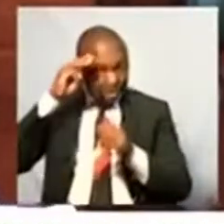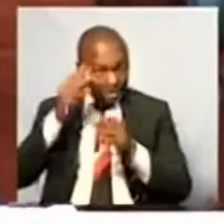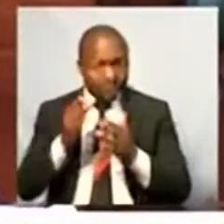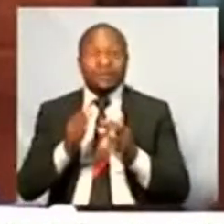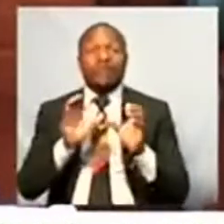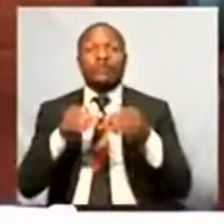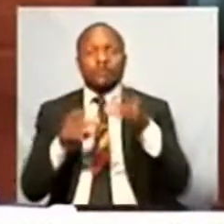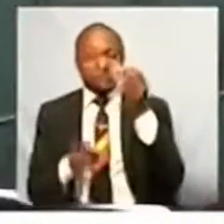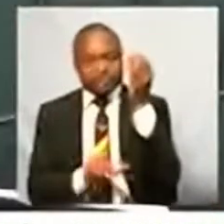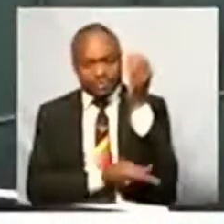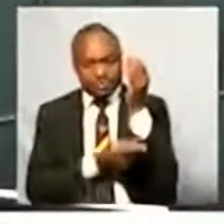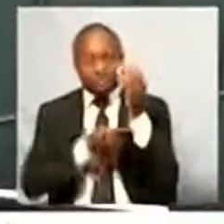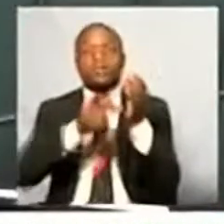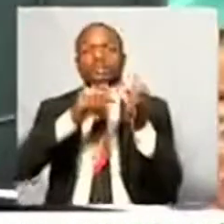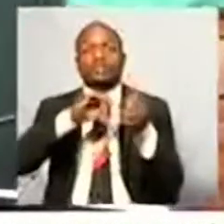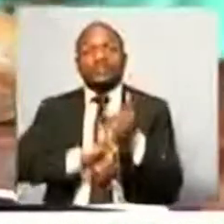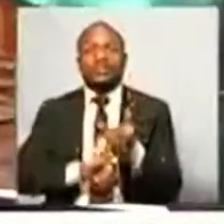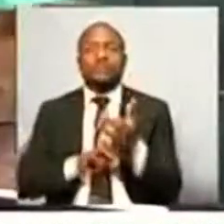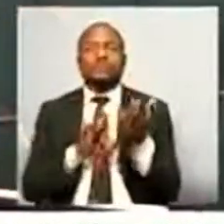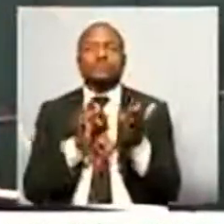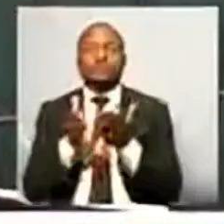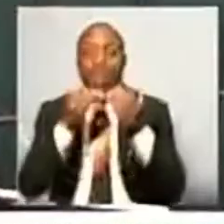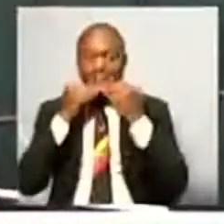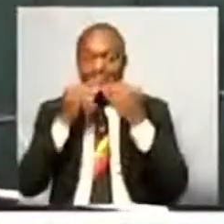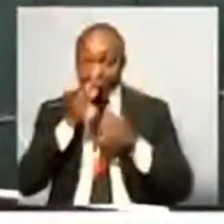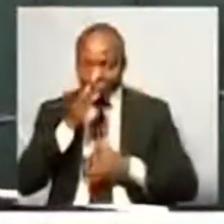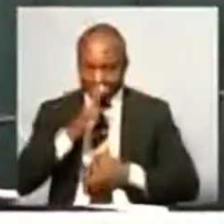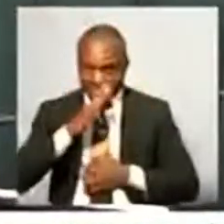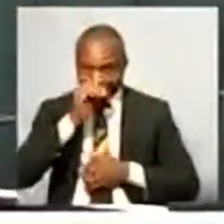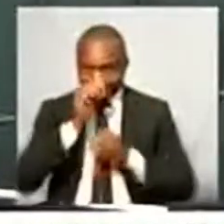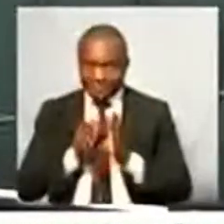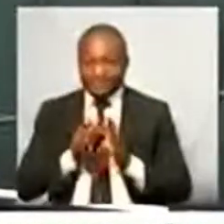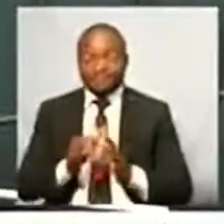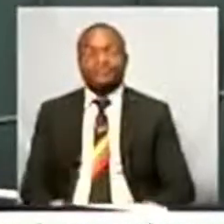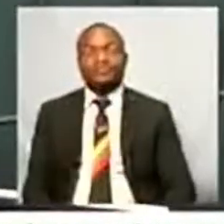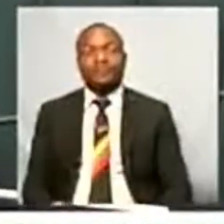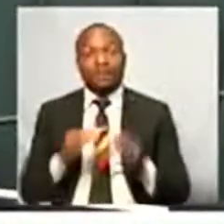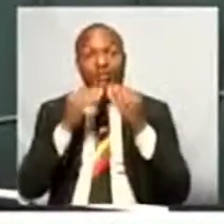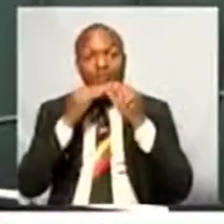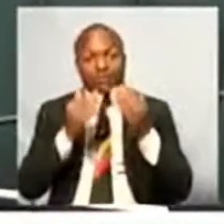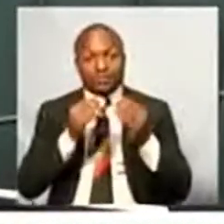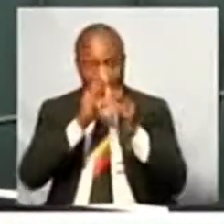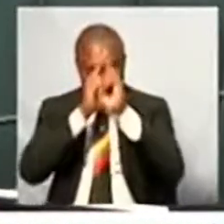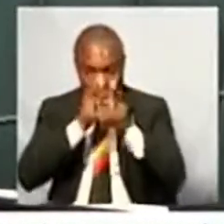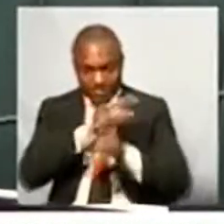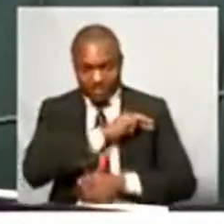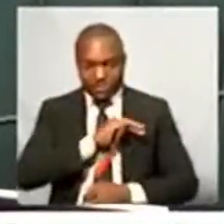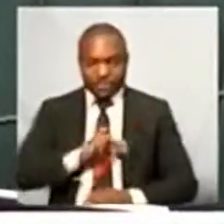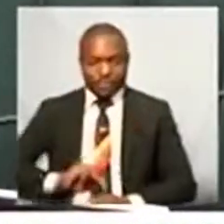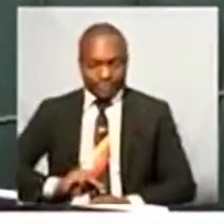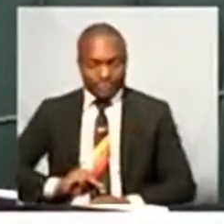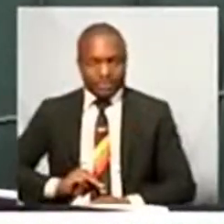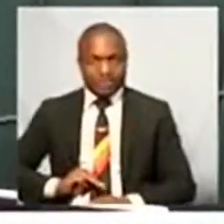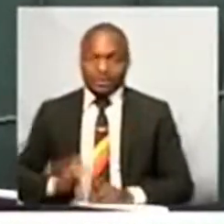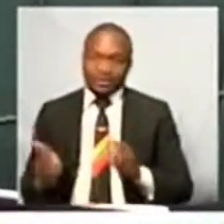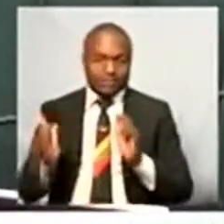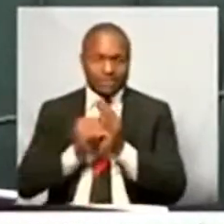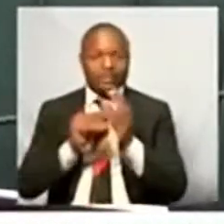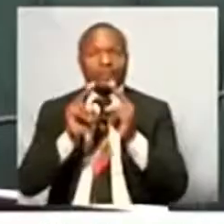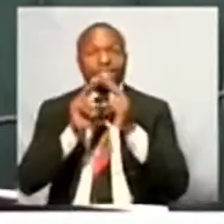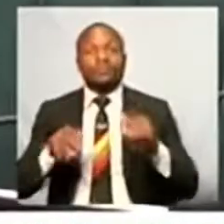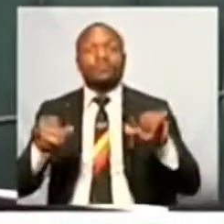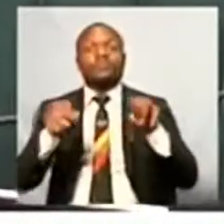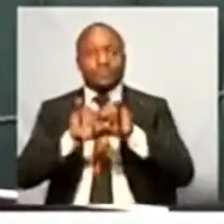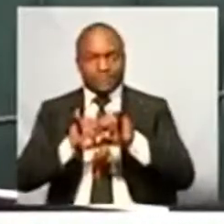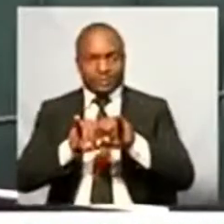Social Services. Thank you, Madam Speaker, and also thank you, Honorable Member, for, again, that